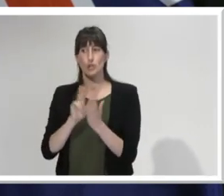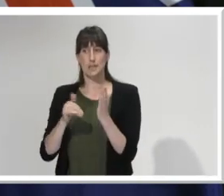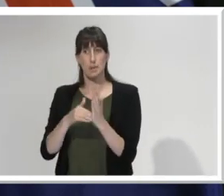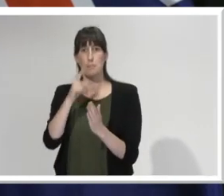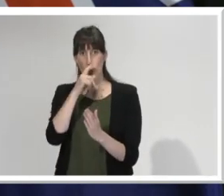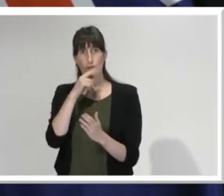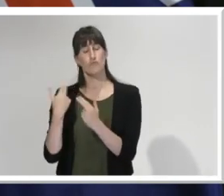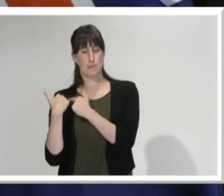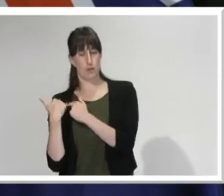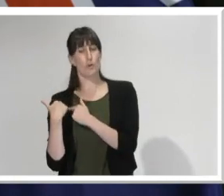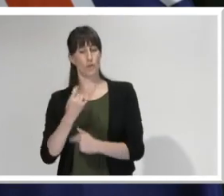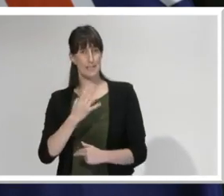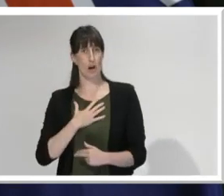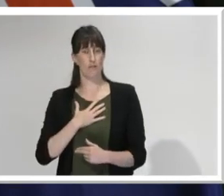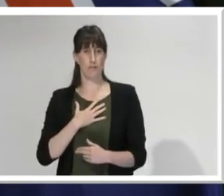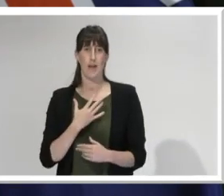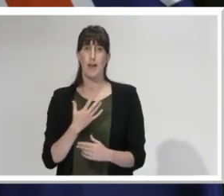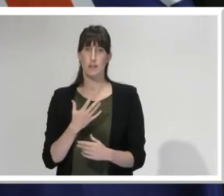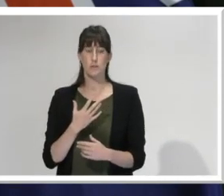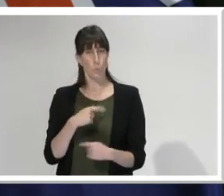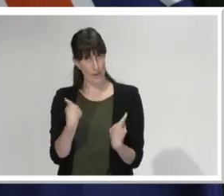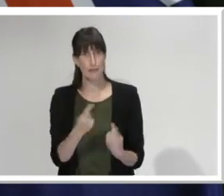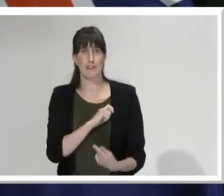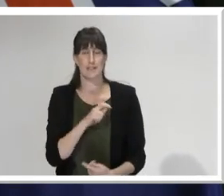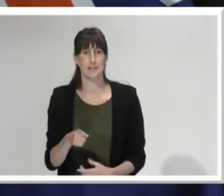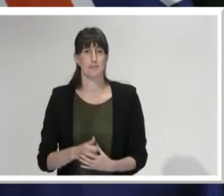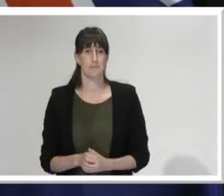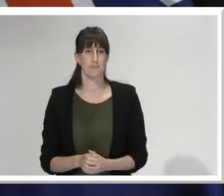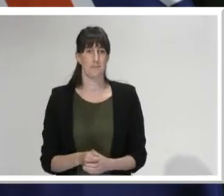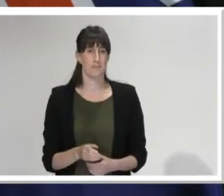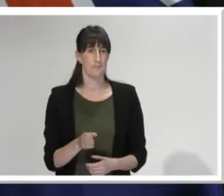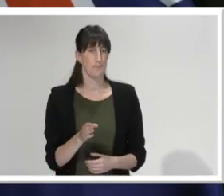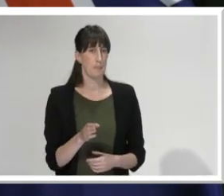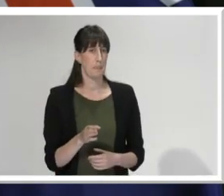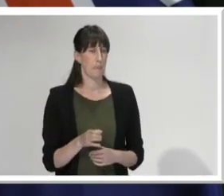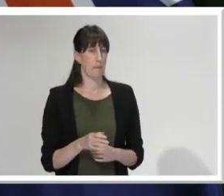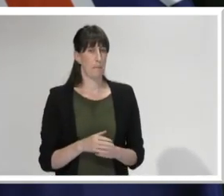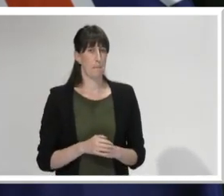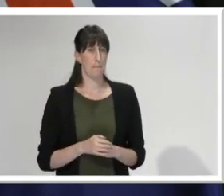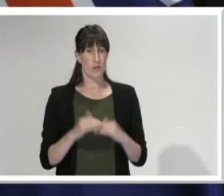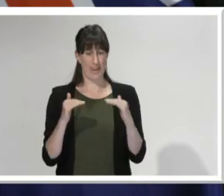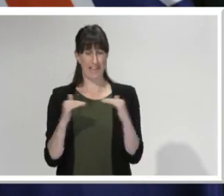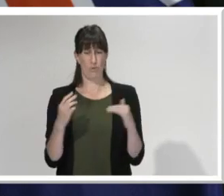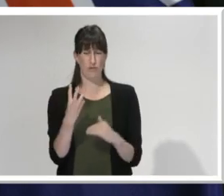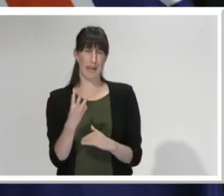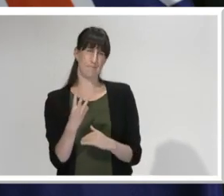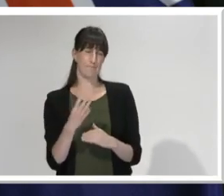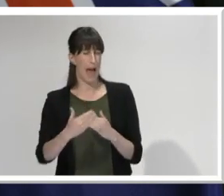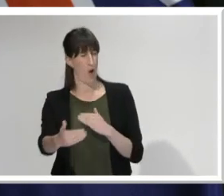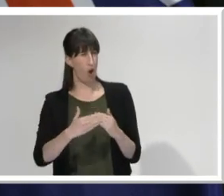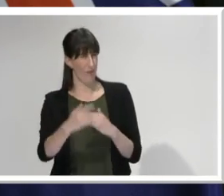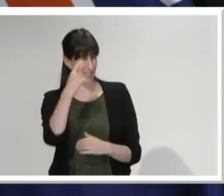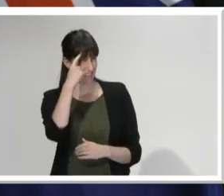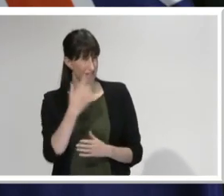in New Zealanders. And once we get to that point, how long do you anticipate we could stay in level 3? Well, we will